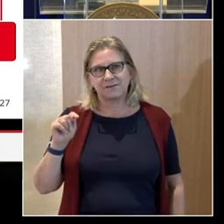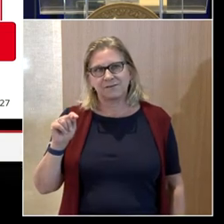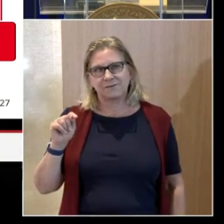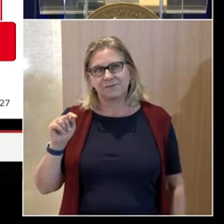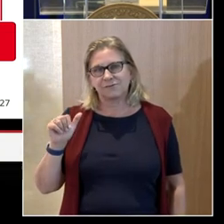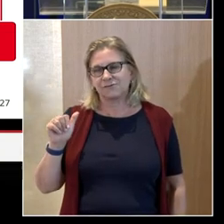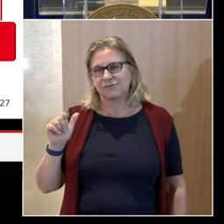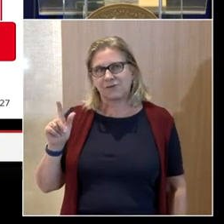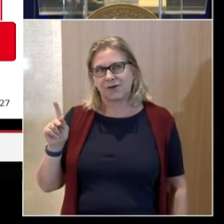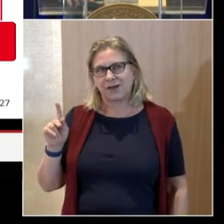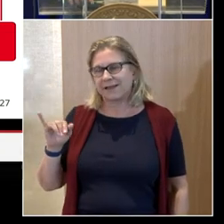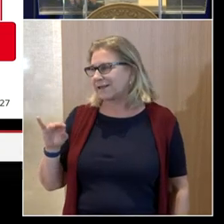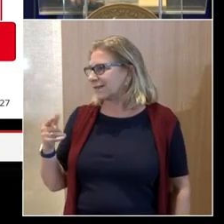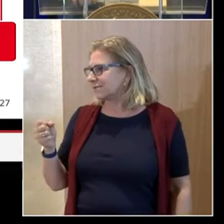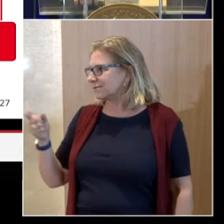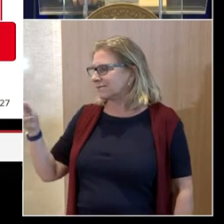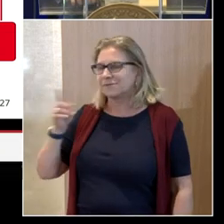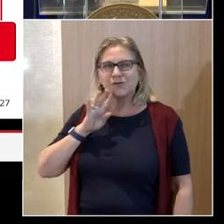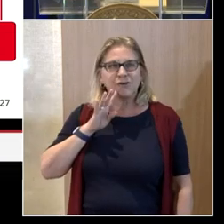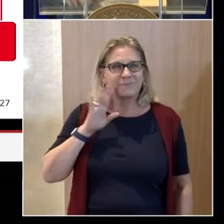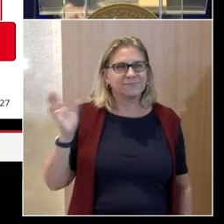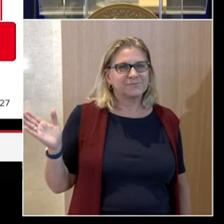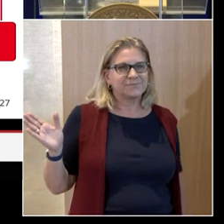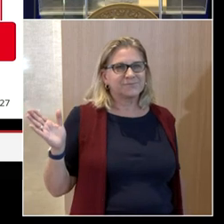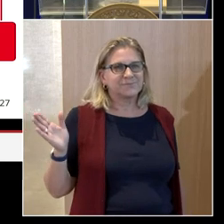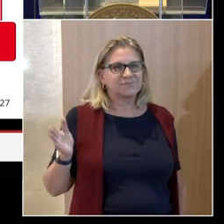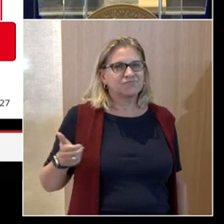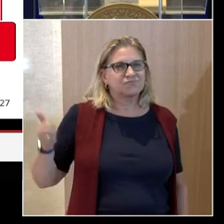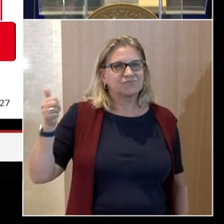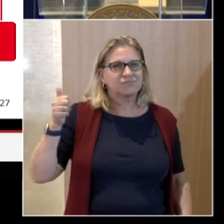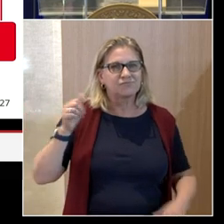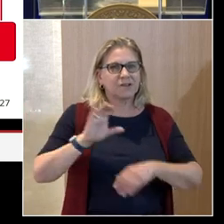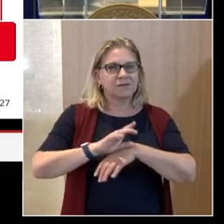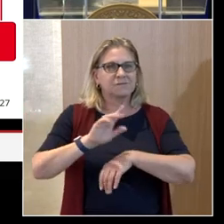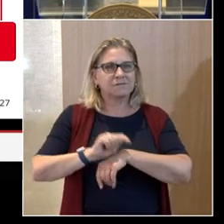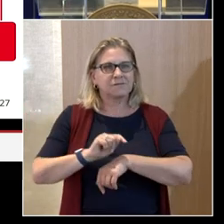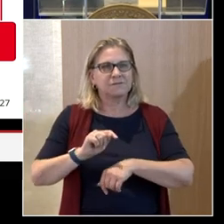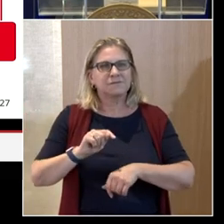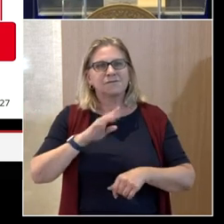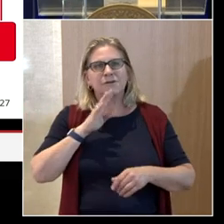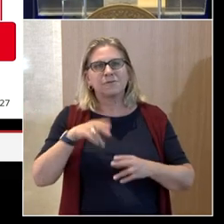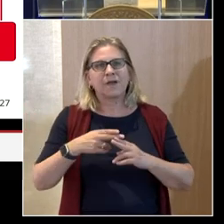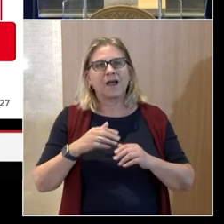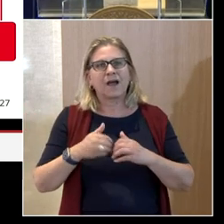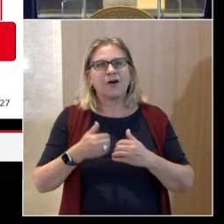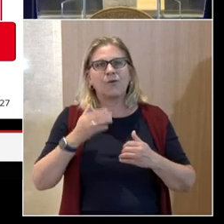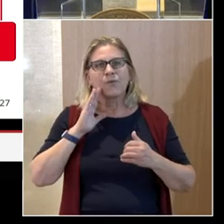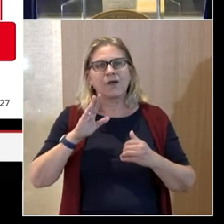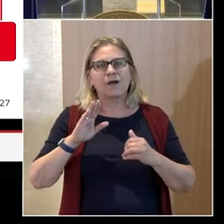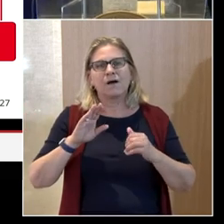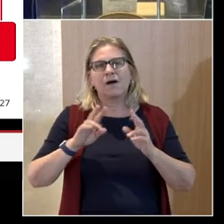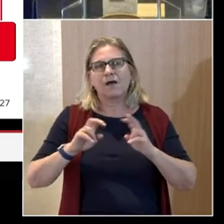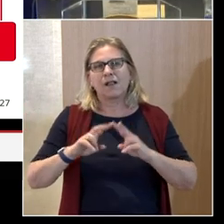director at RC Elko, talk a little bit about how they're going to be analyzing the data downtown.